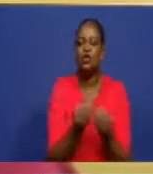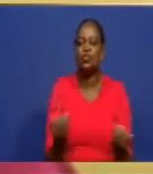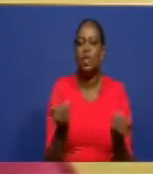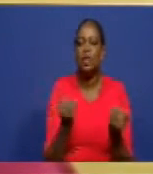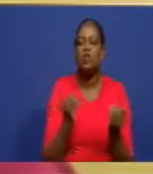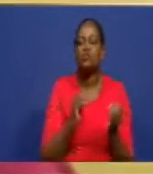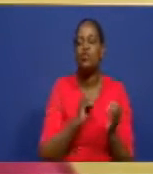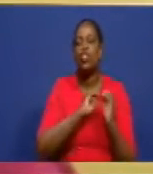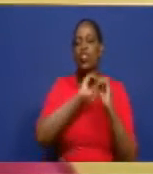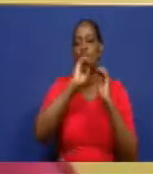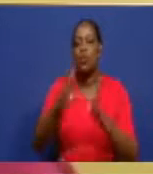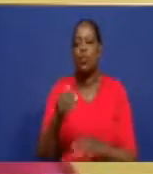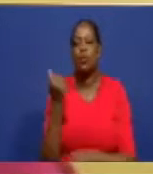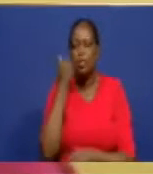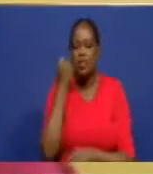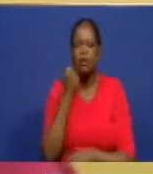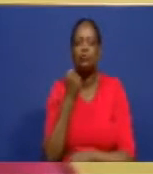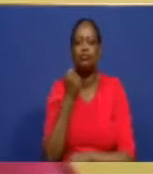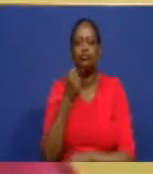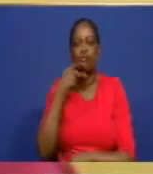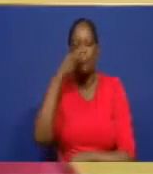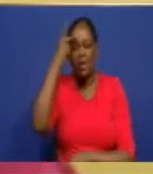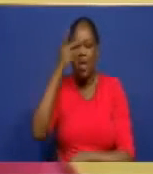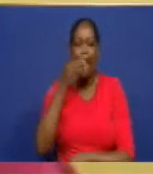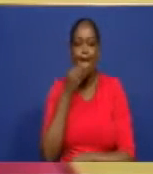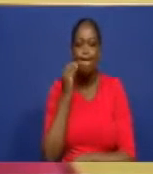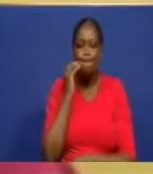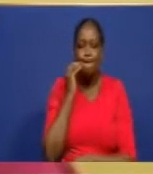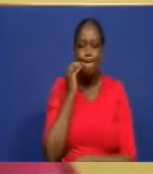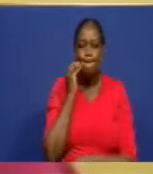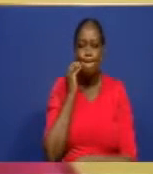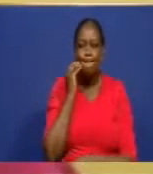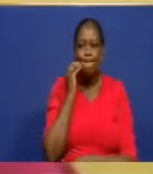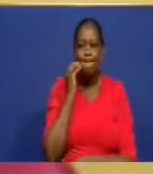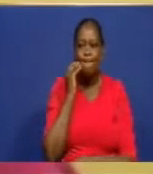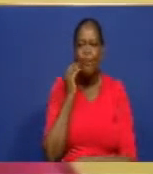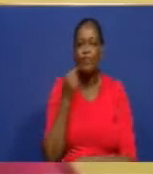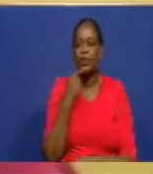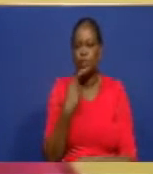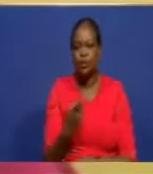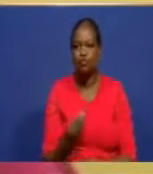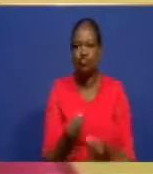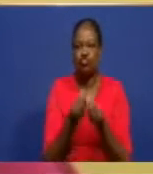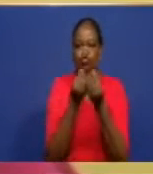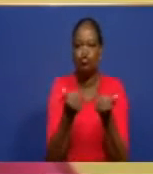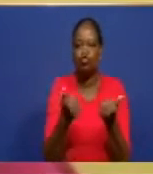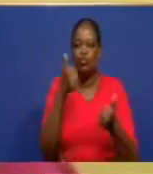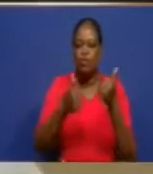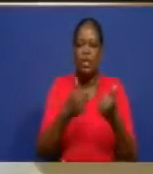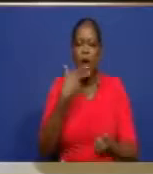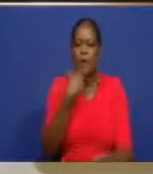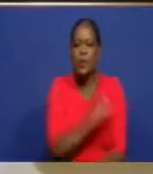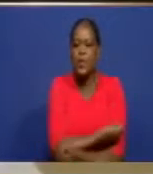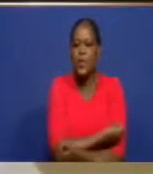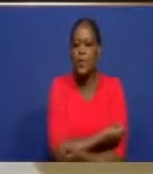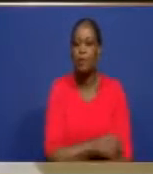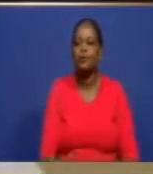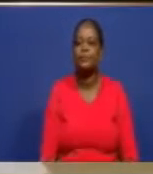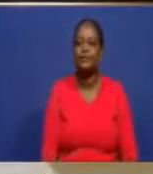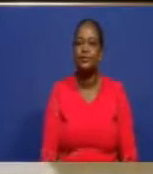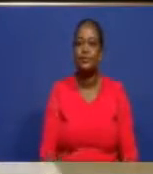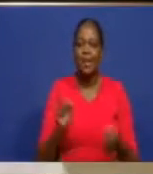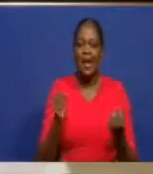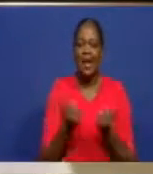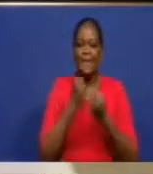wakapeleka ugonjwa huu kwa wazazi tena wengine nyumbani wasio na hatia. Kwa hivyo suluhisho ni chanjo. This comes